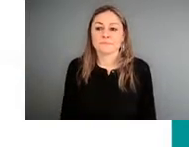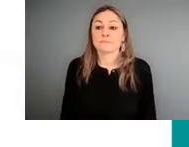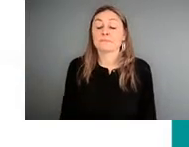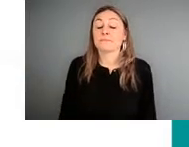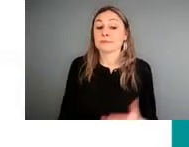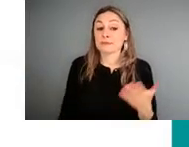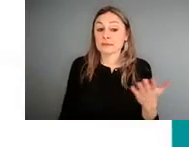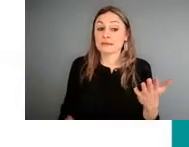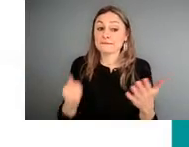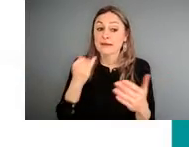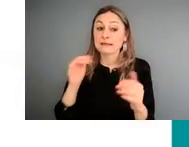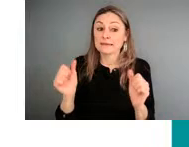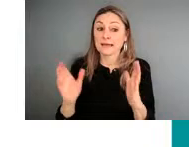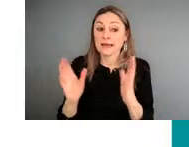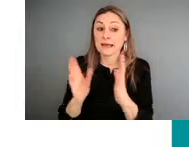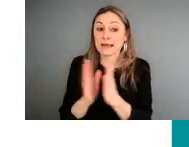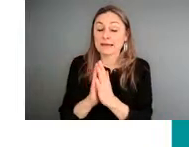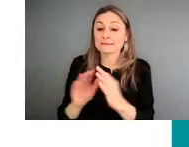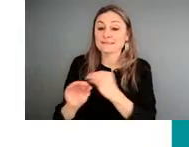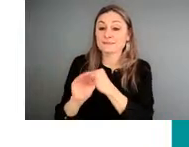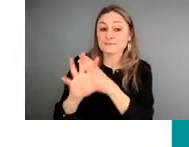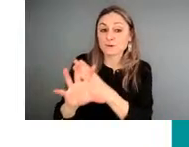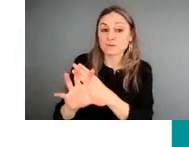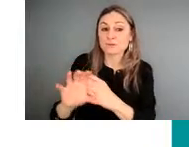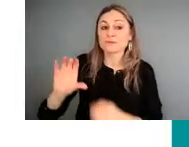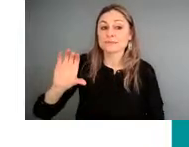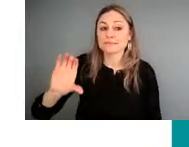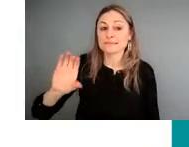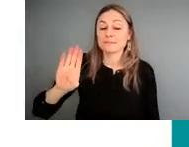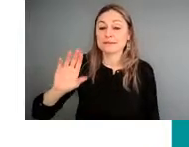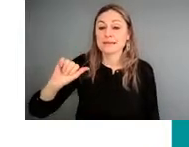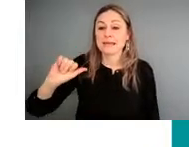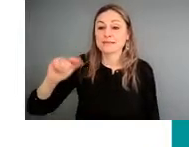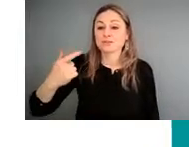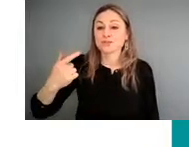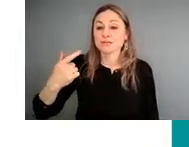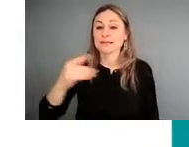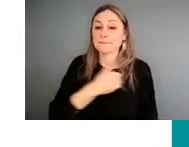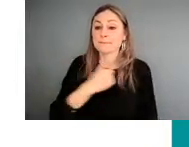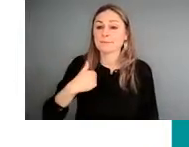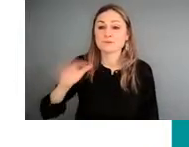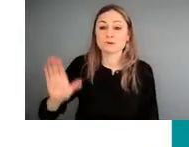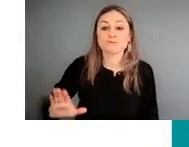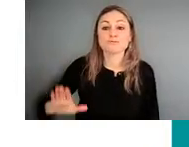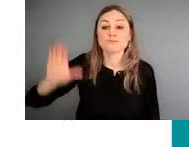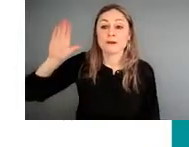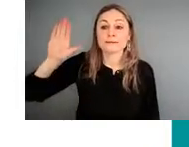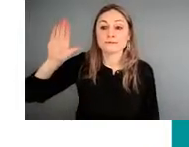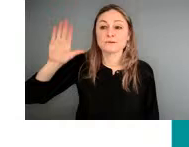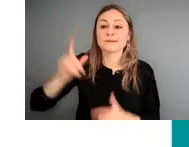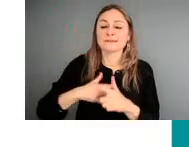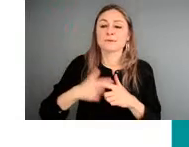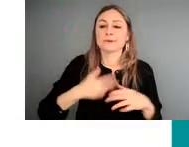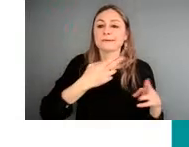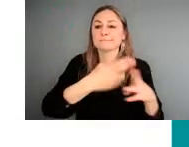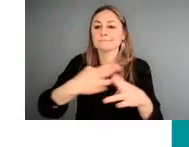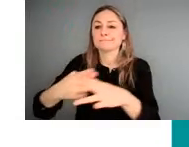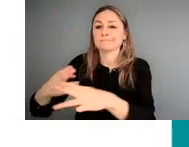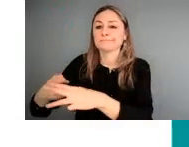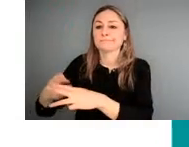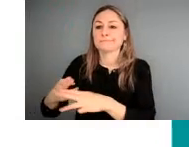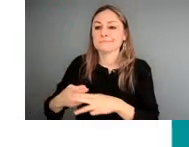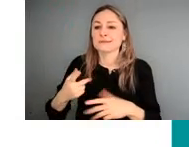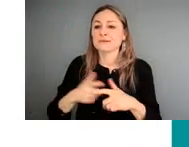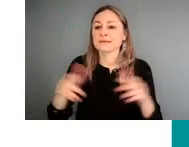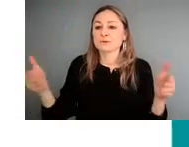please ask our virtual CBAG members to raise your hand so that we can call on you to introduce yourself. And we ask